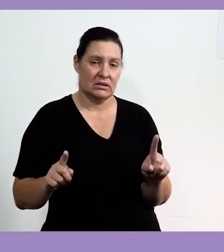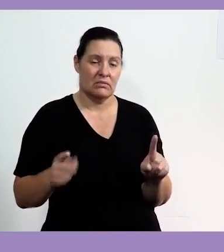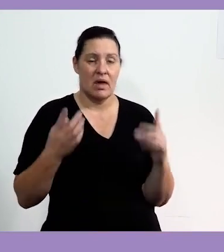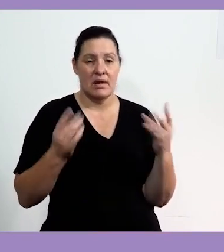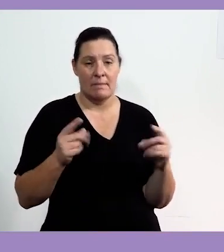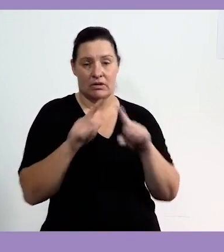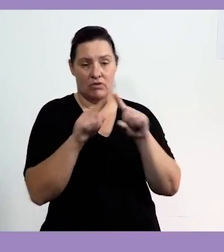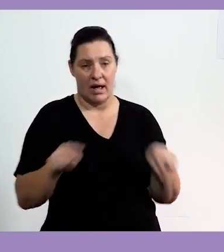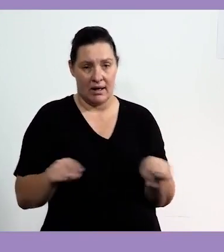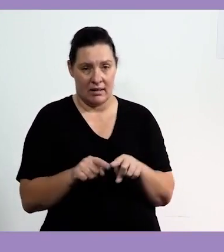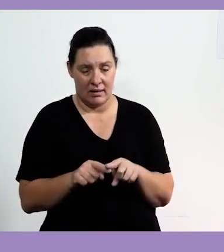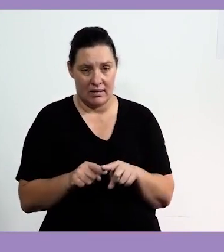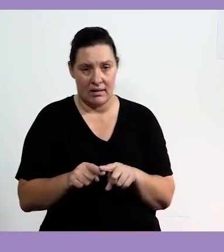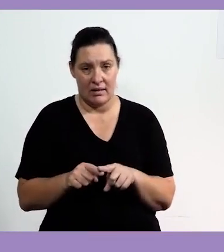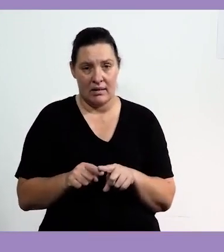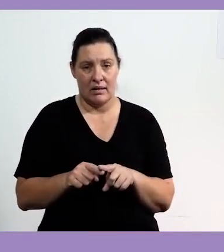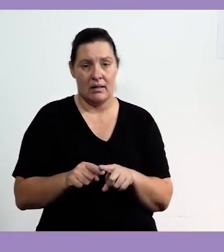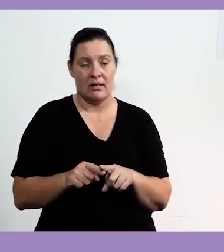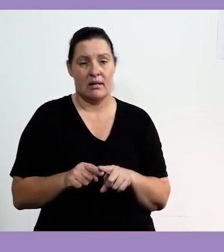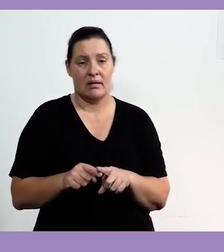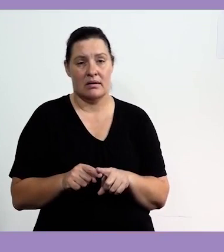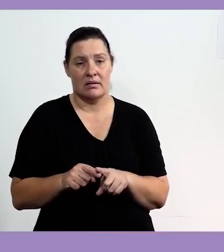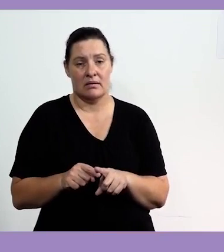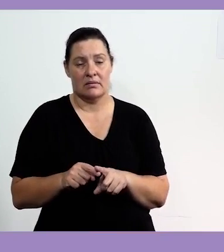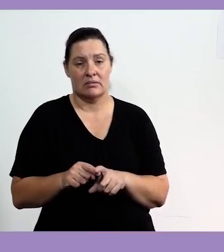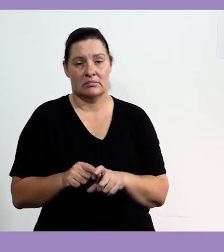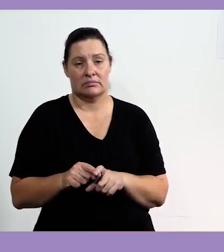difference with these number of triangles is